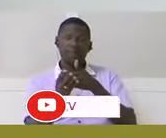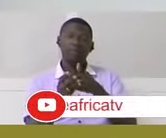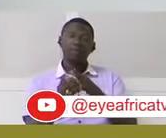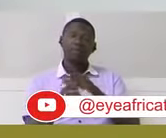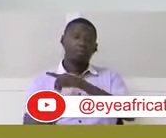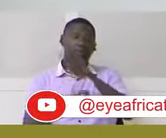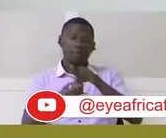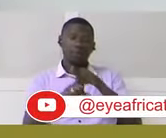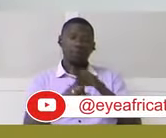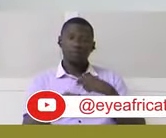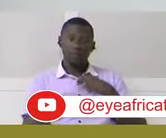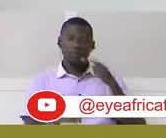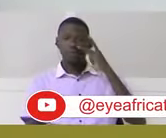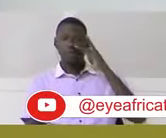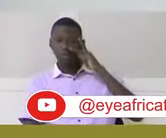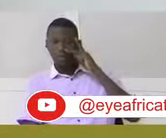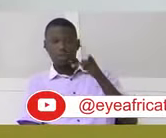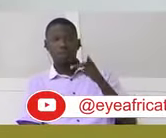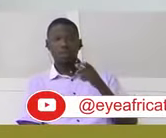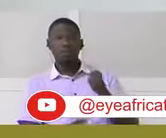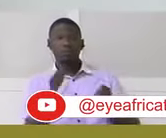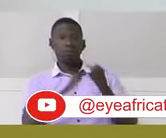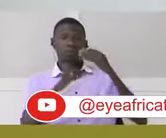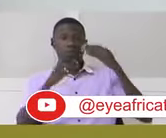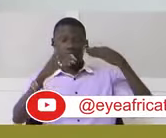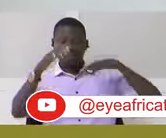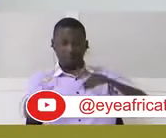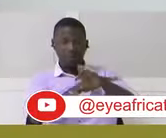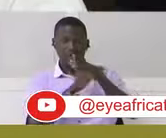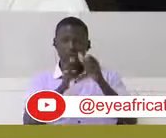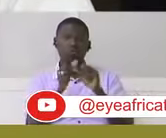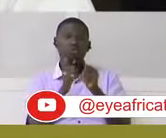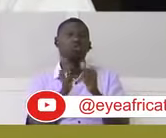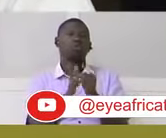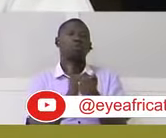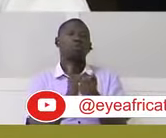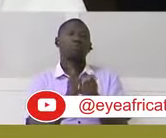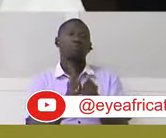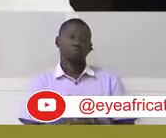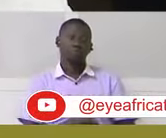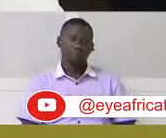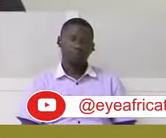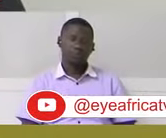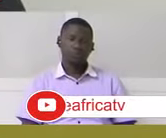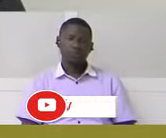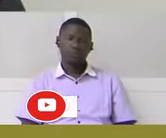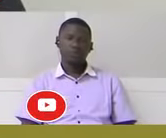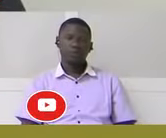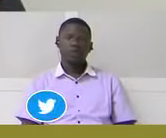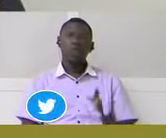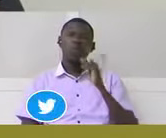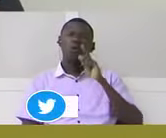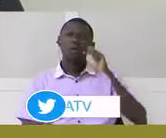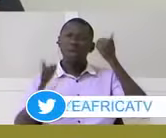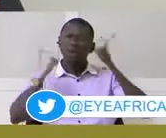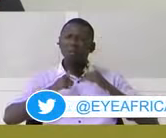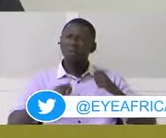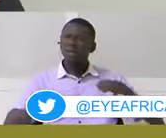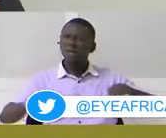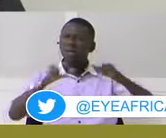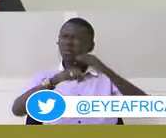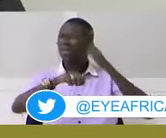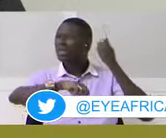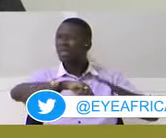During footata, dingira nyendo accident kera damira ngatra moto nyinga dunda bidiko nyinga nole. Can you tell us what events were happening around that time?